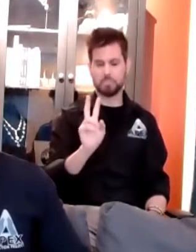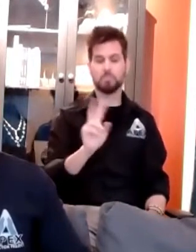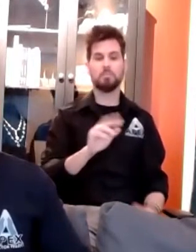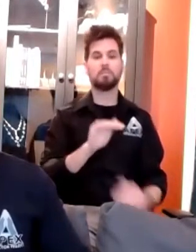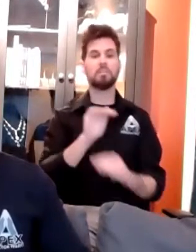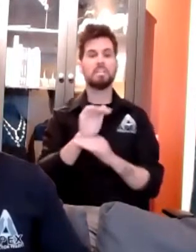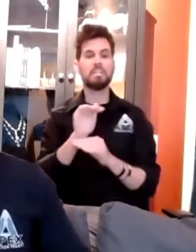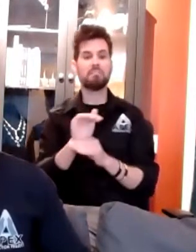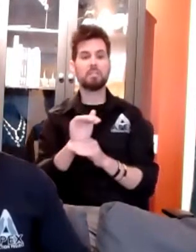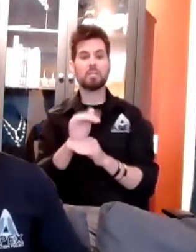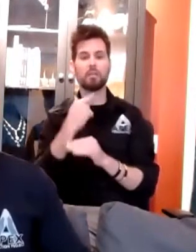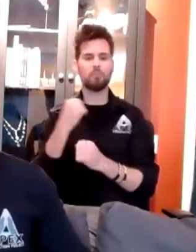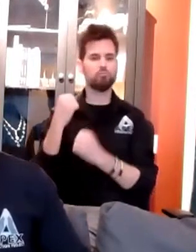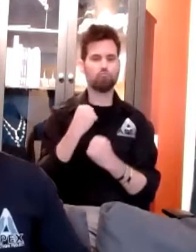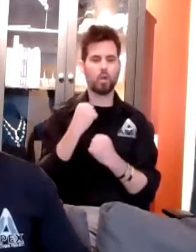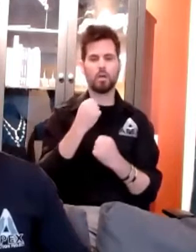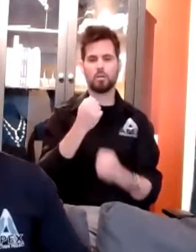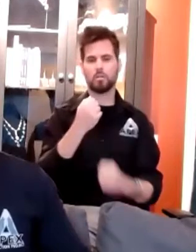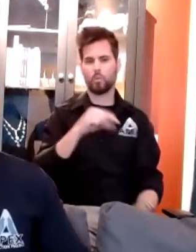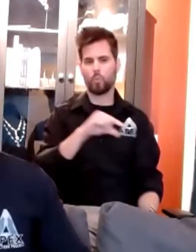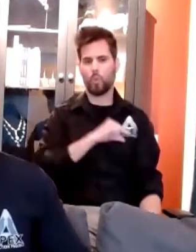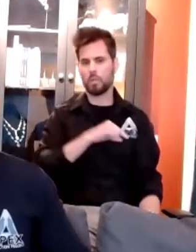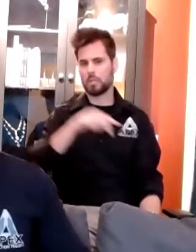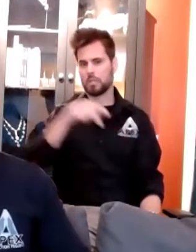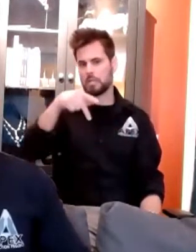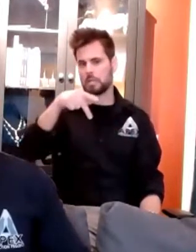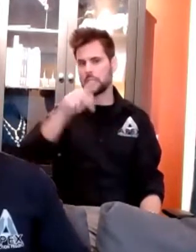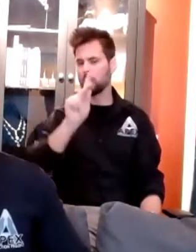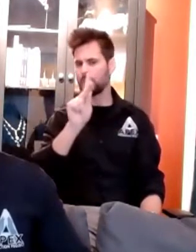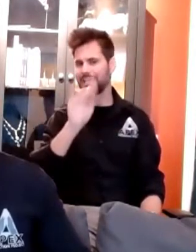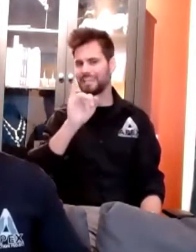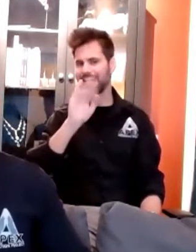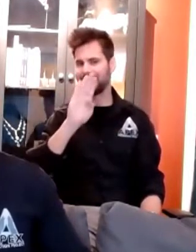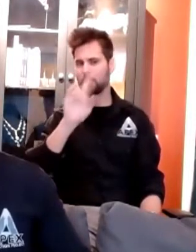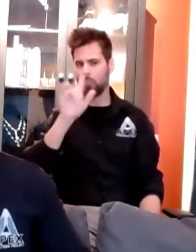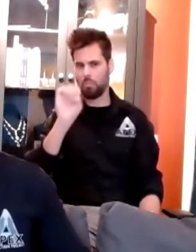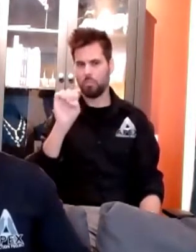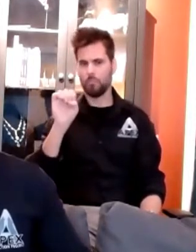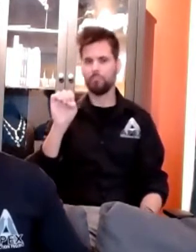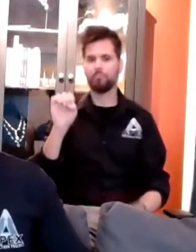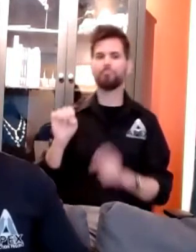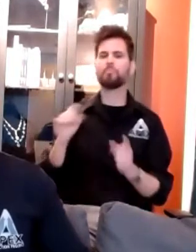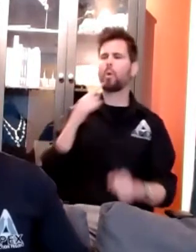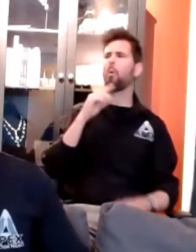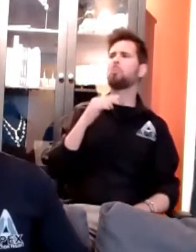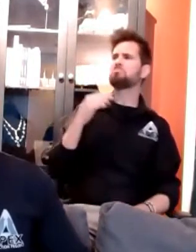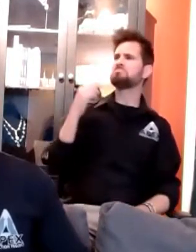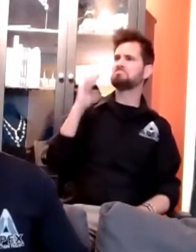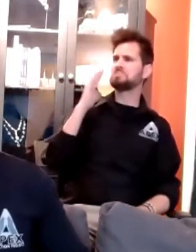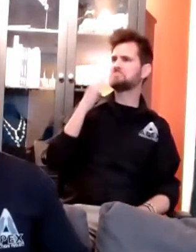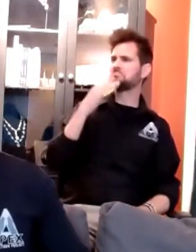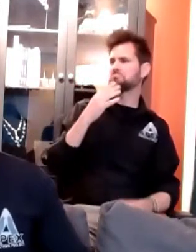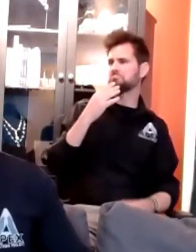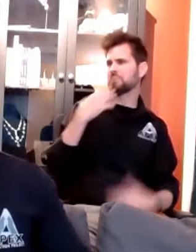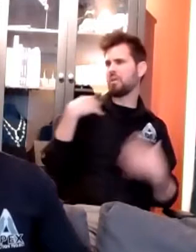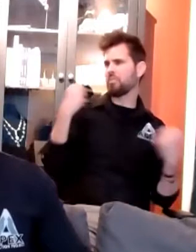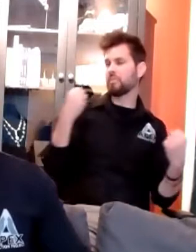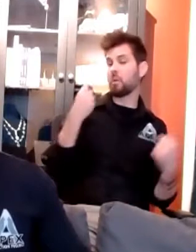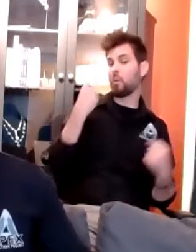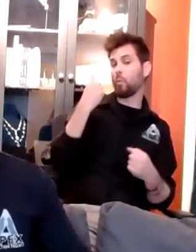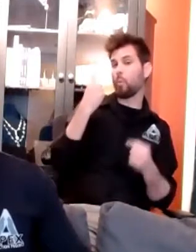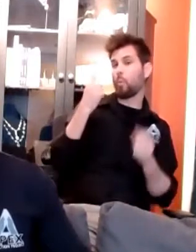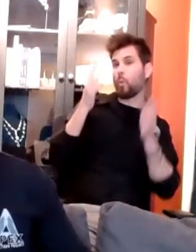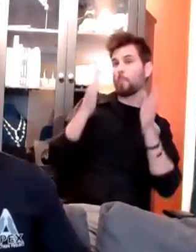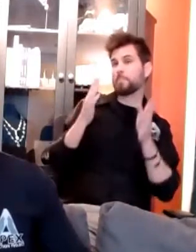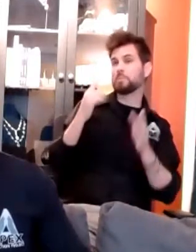Great, great. So that sounds like a very healthy menu. So one viewer would like to know, do they get special treats occasionally?